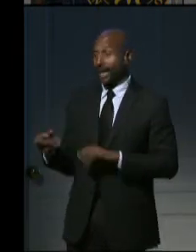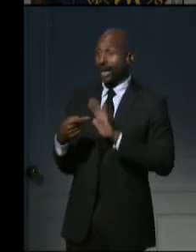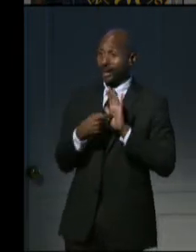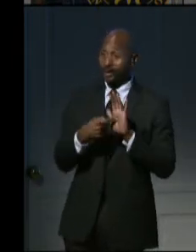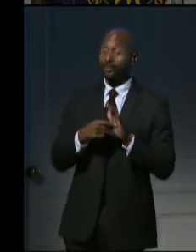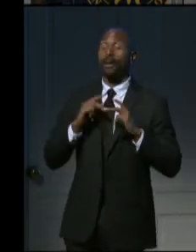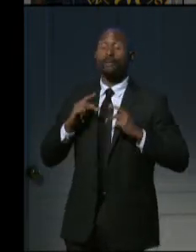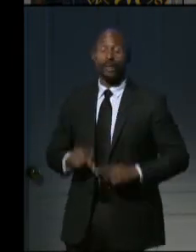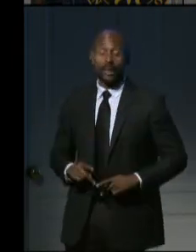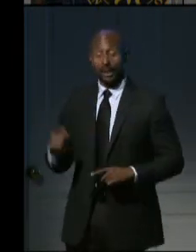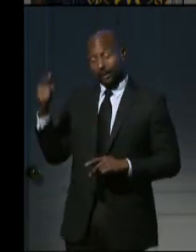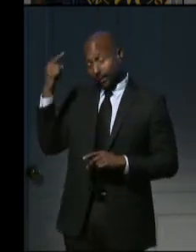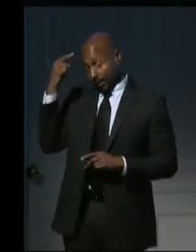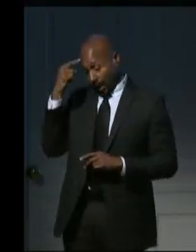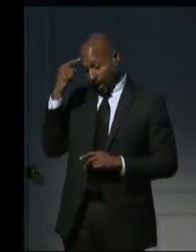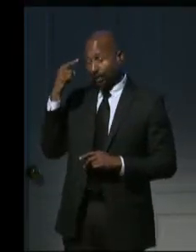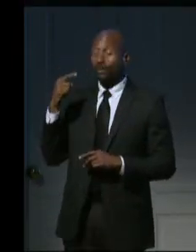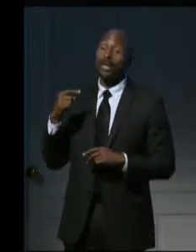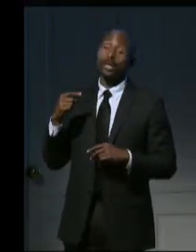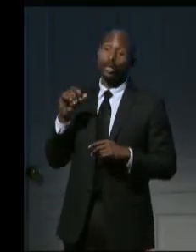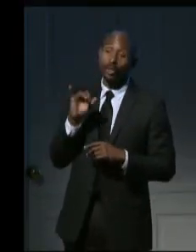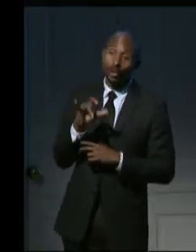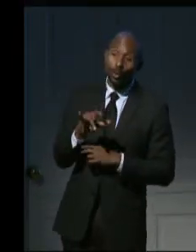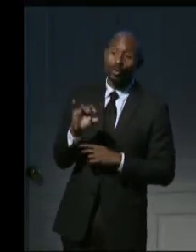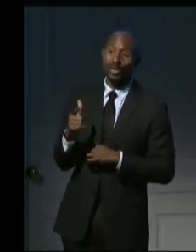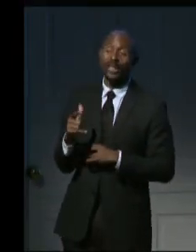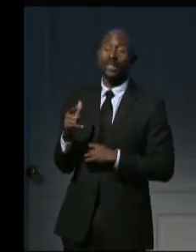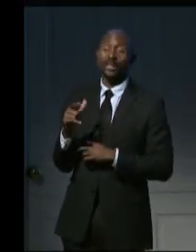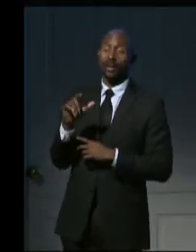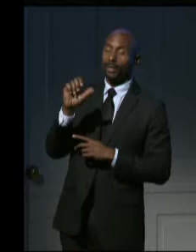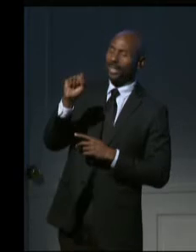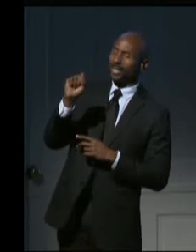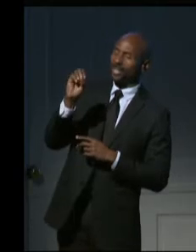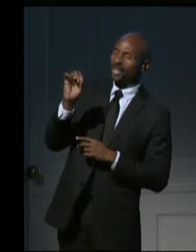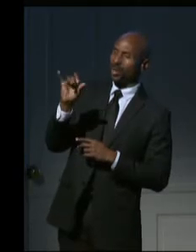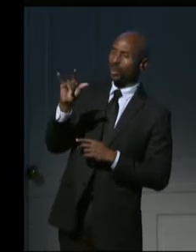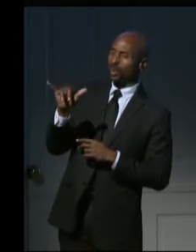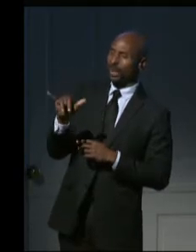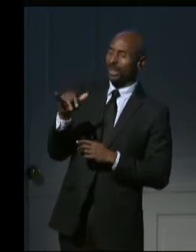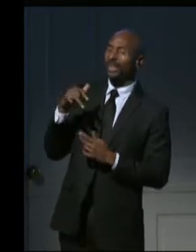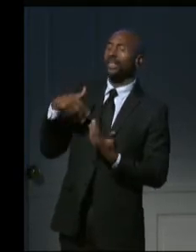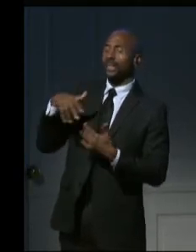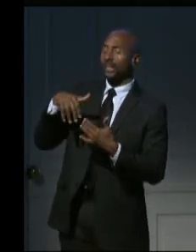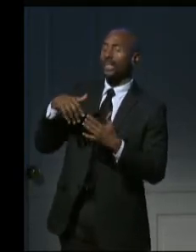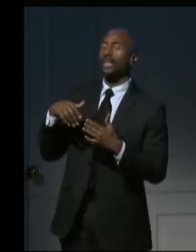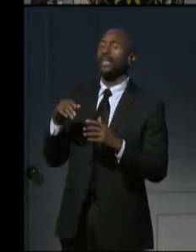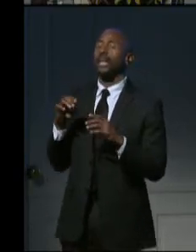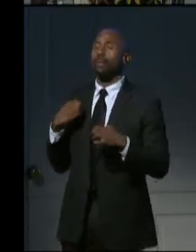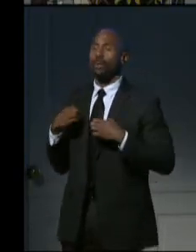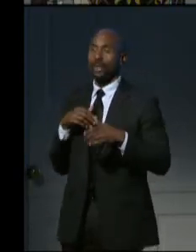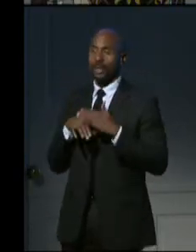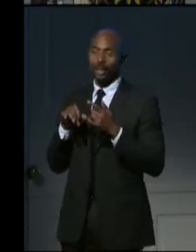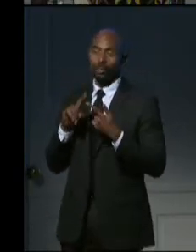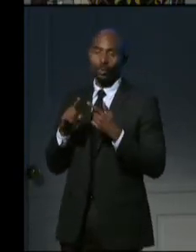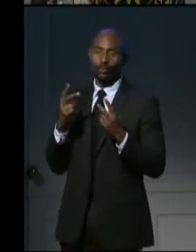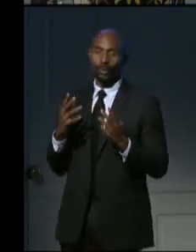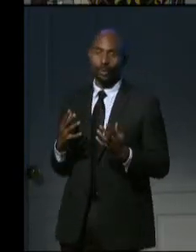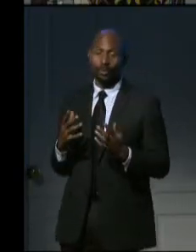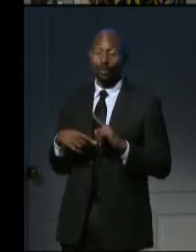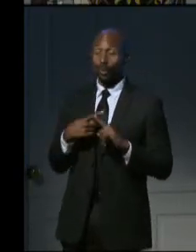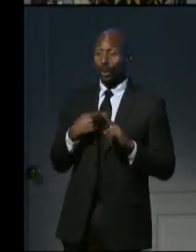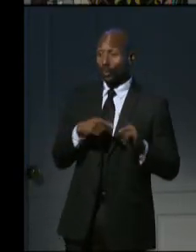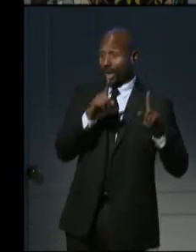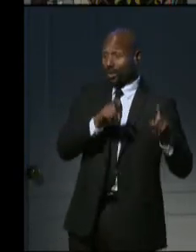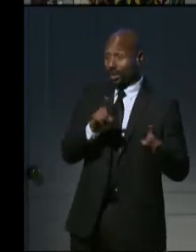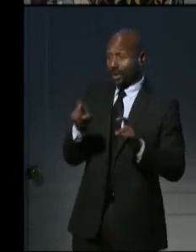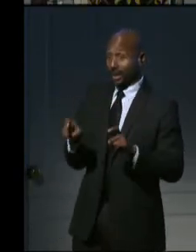cognitively, socially, and emotionally accessible to visitors. And when we conduct accessibility testing, we're not just